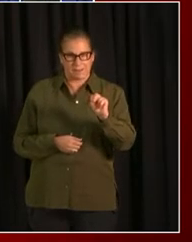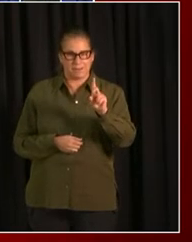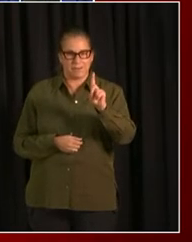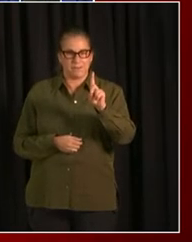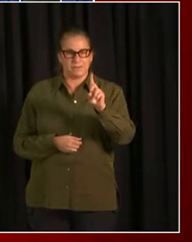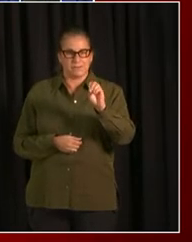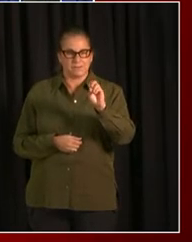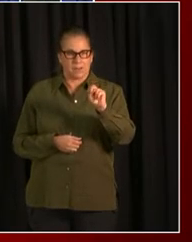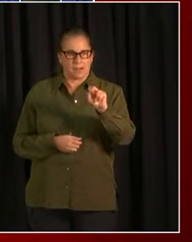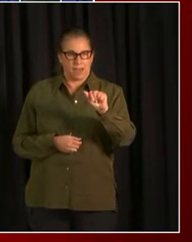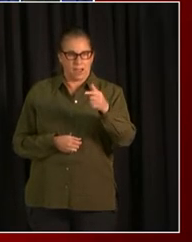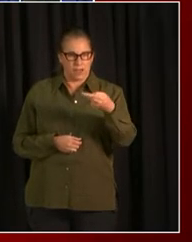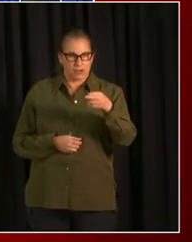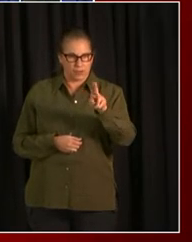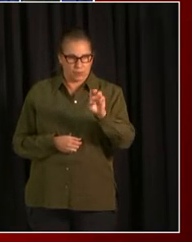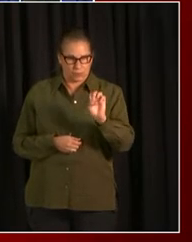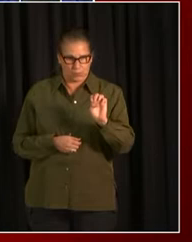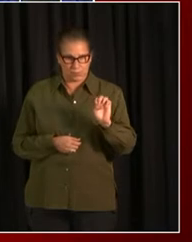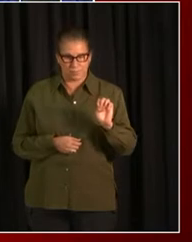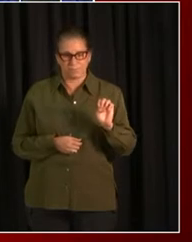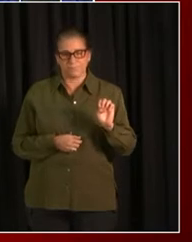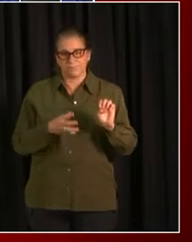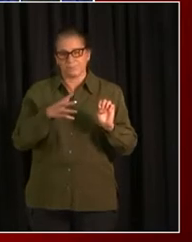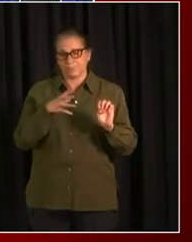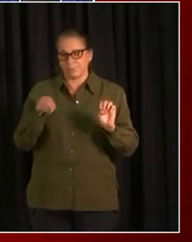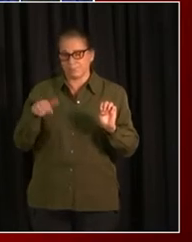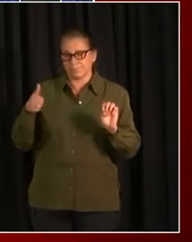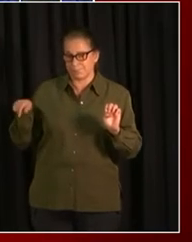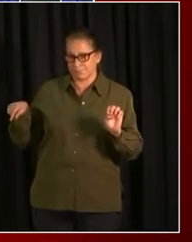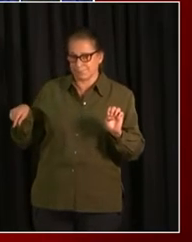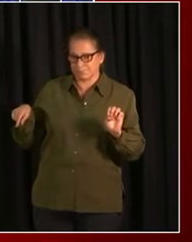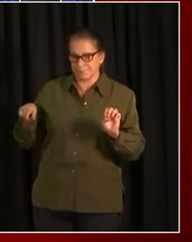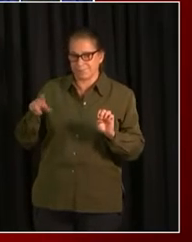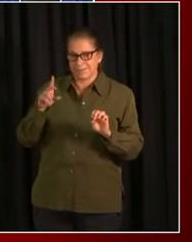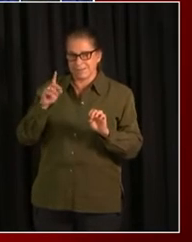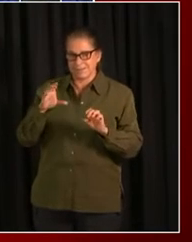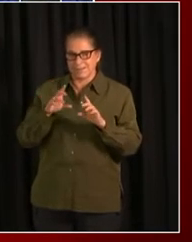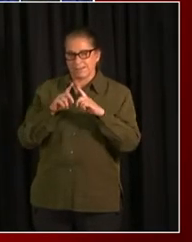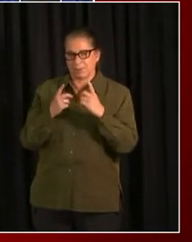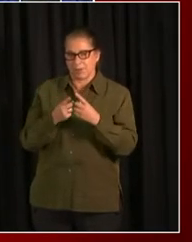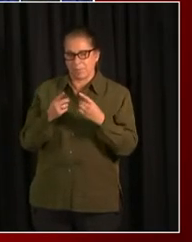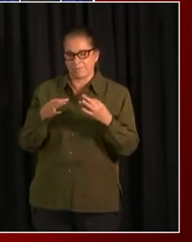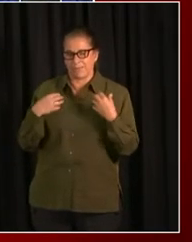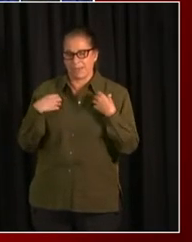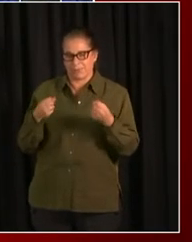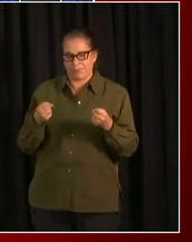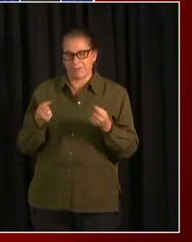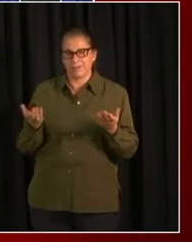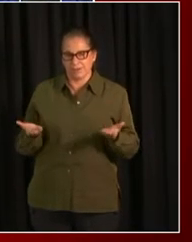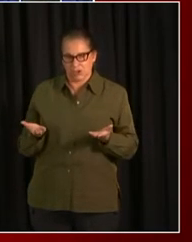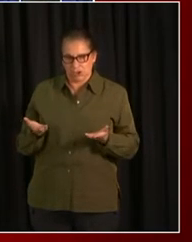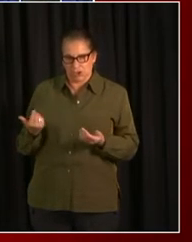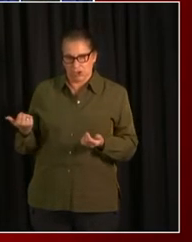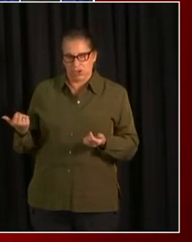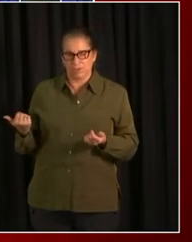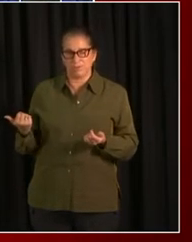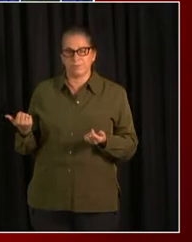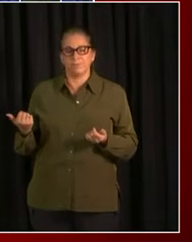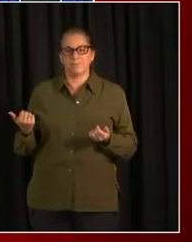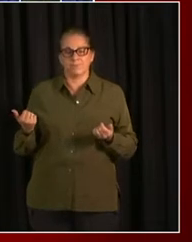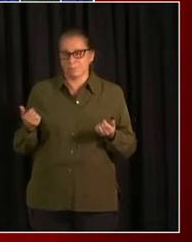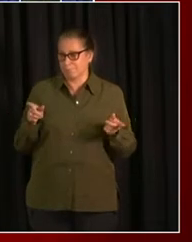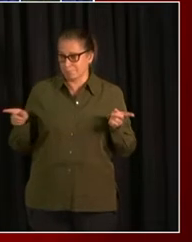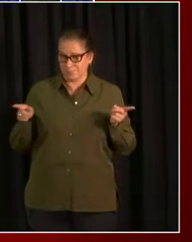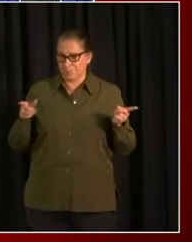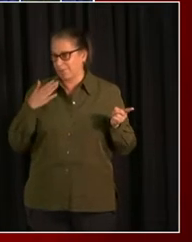Supervisory Epidemiologist at the DC Department of Health as well. So we want to, again, thank you so much for being here with